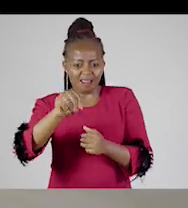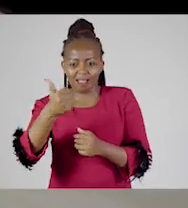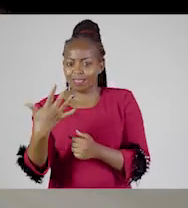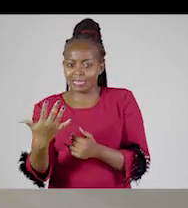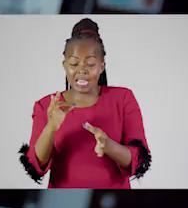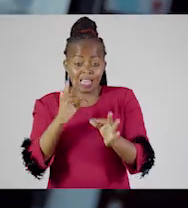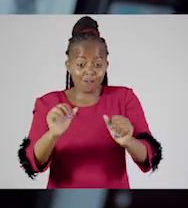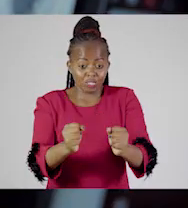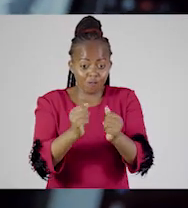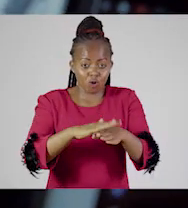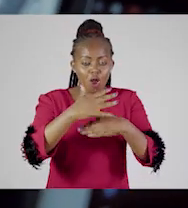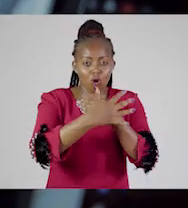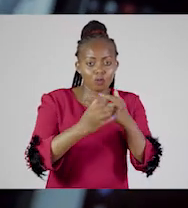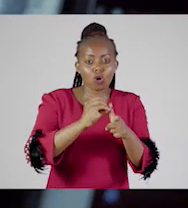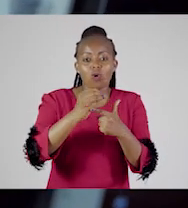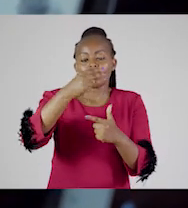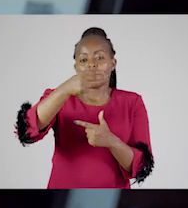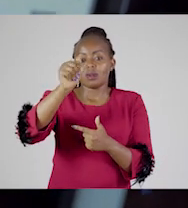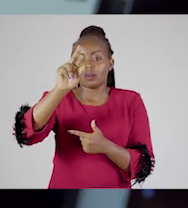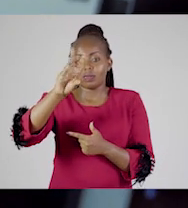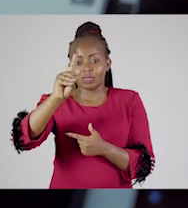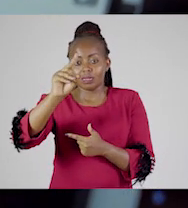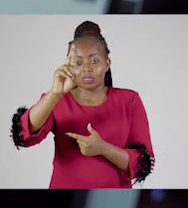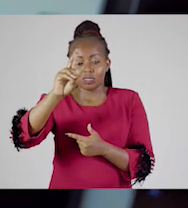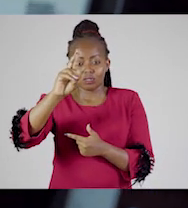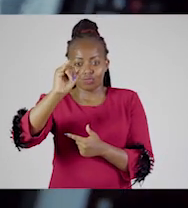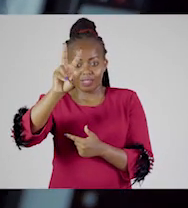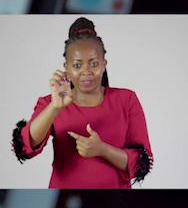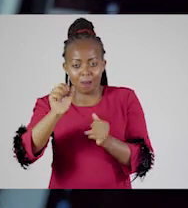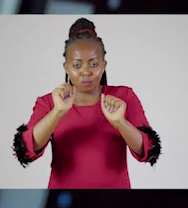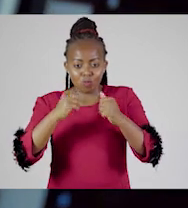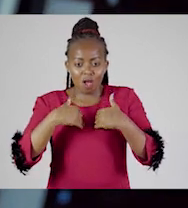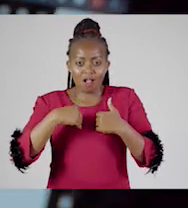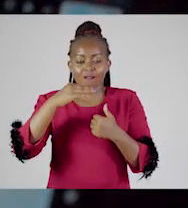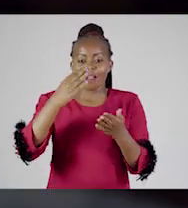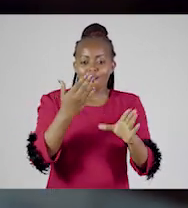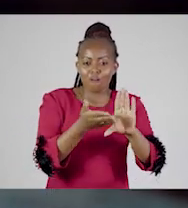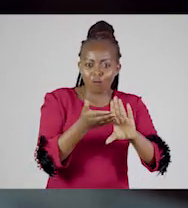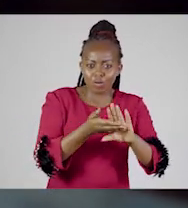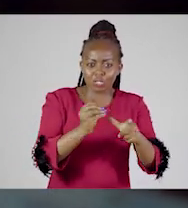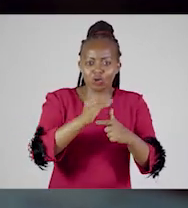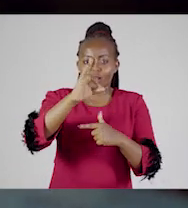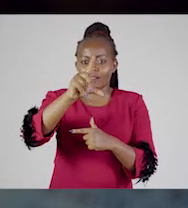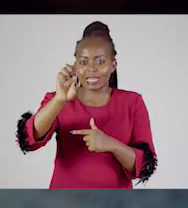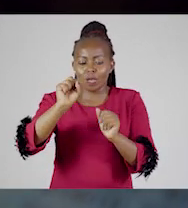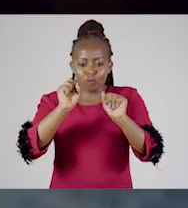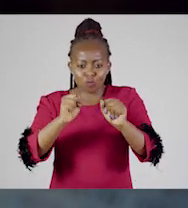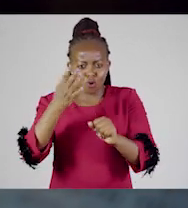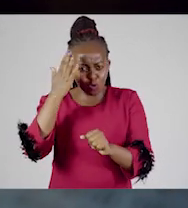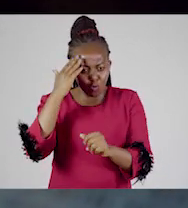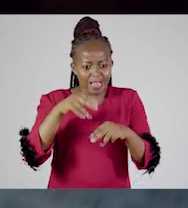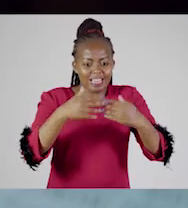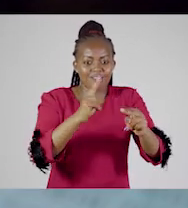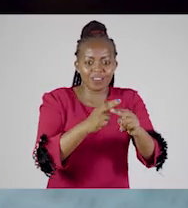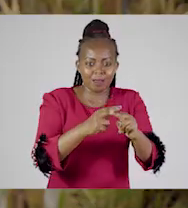etc. And if you're saving on a computer or a hard drive, you need to remember to give your files and folders names that are descriptive of the contents within the